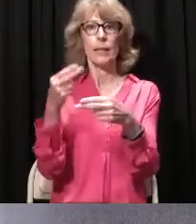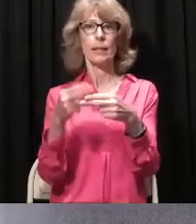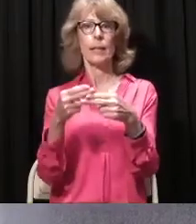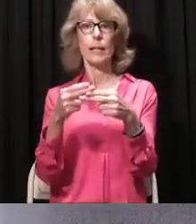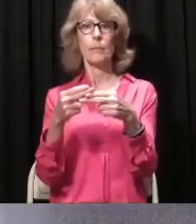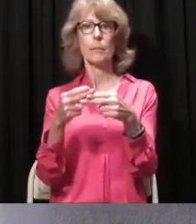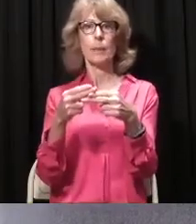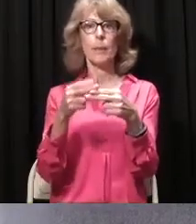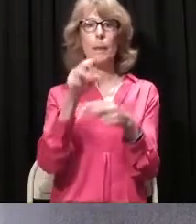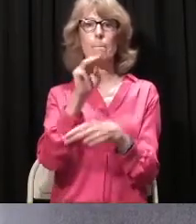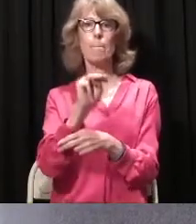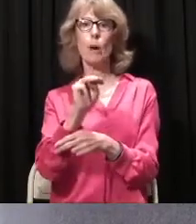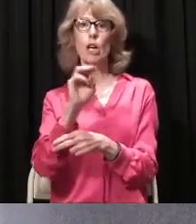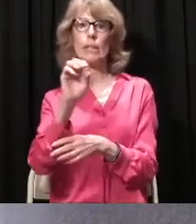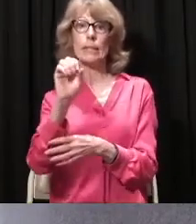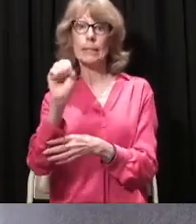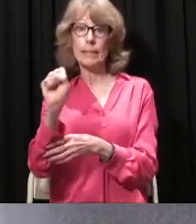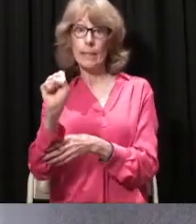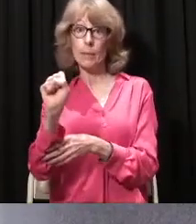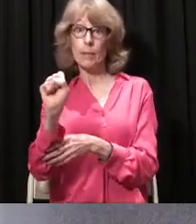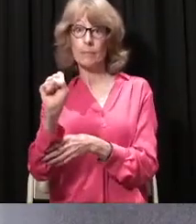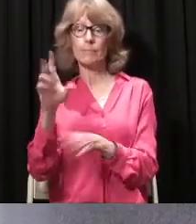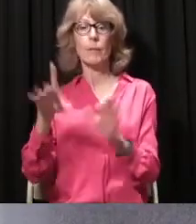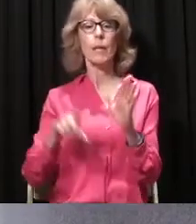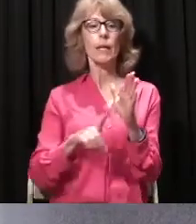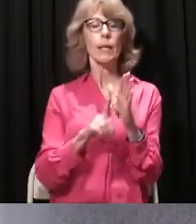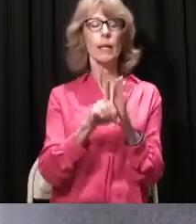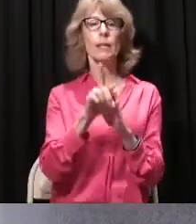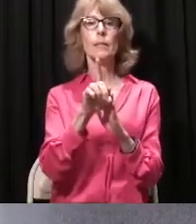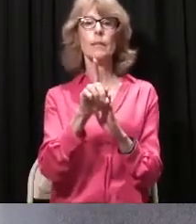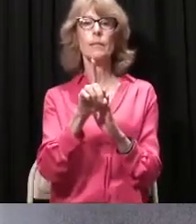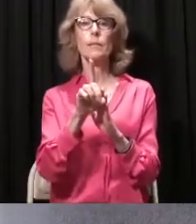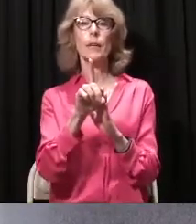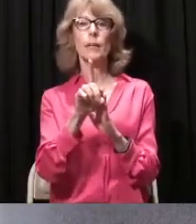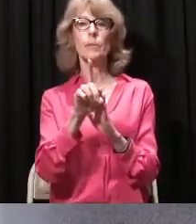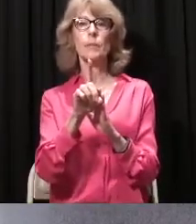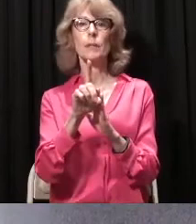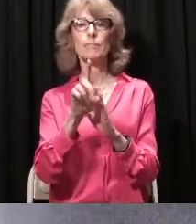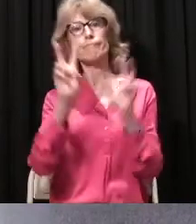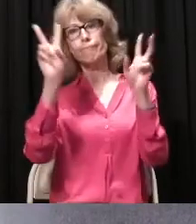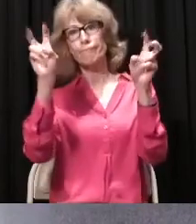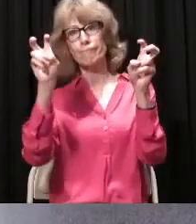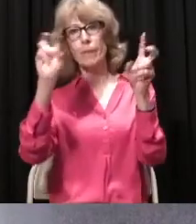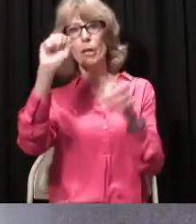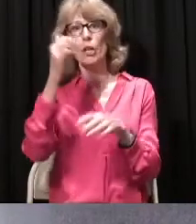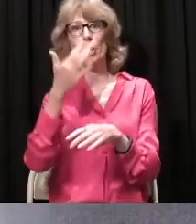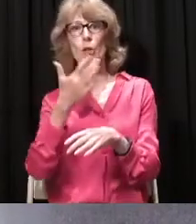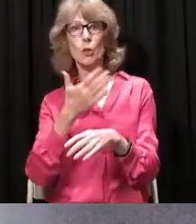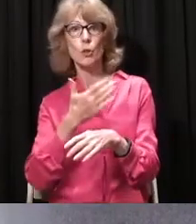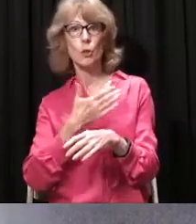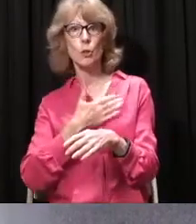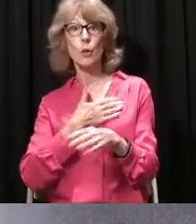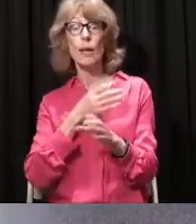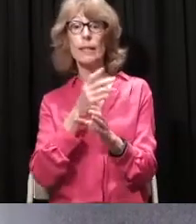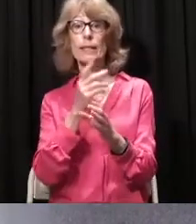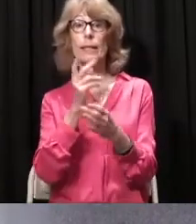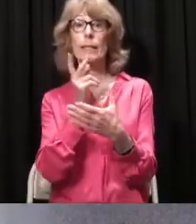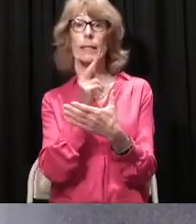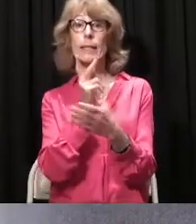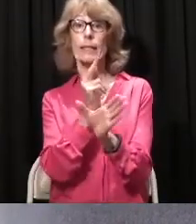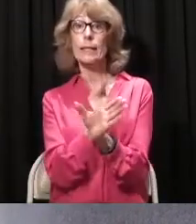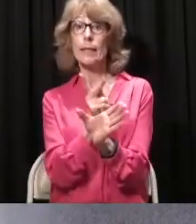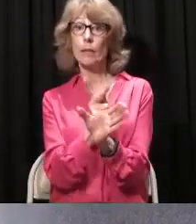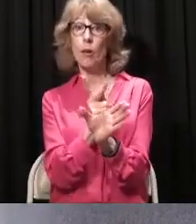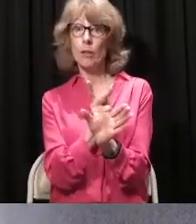Seligman not pioneered, but he really developed a branch of psychology that's not really focused on alleviating suffering. It's focused on